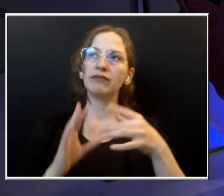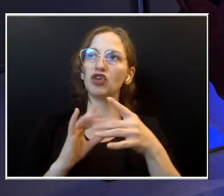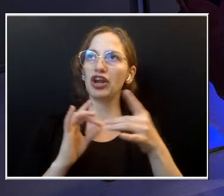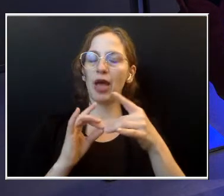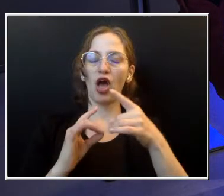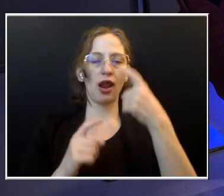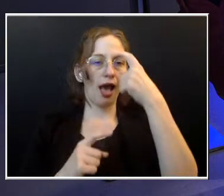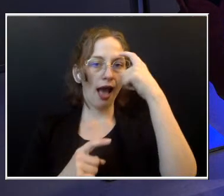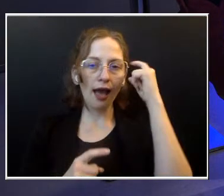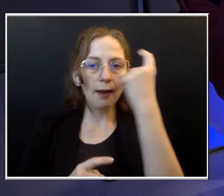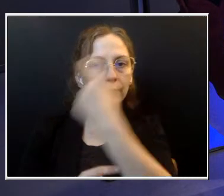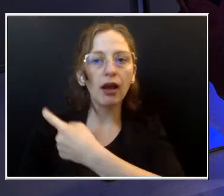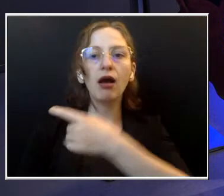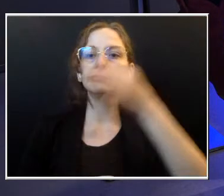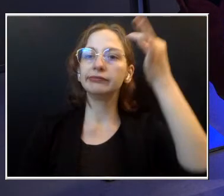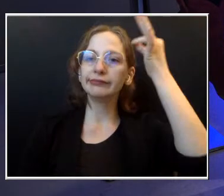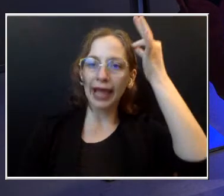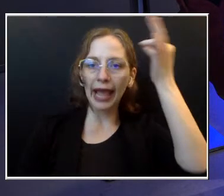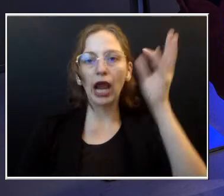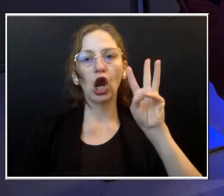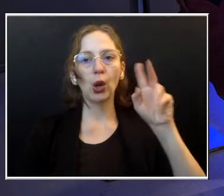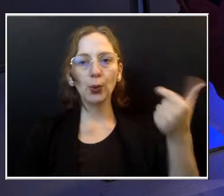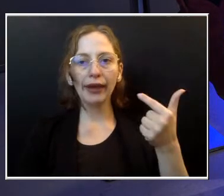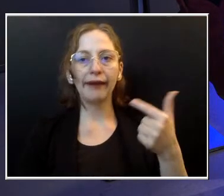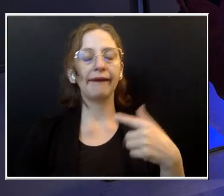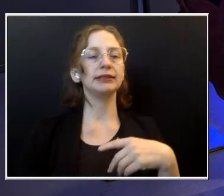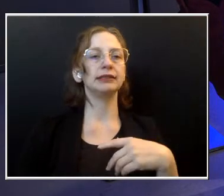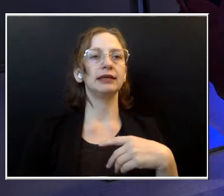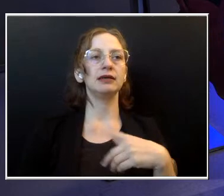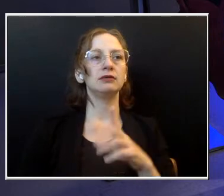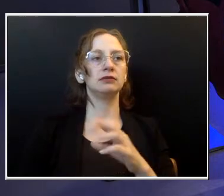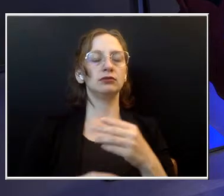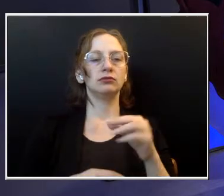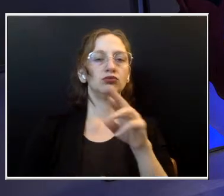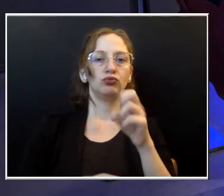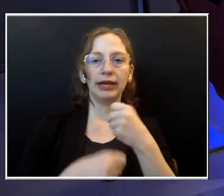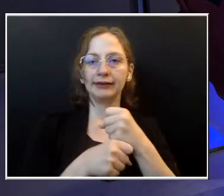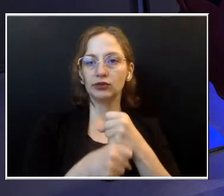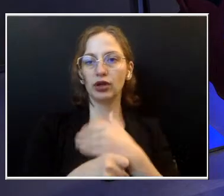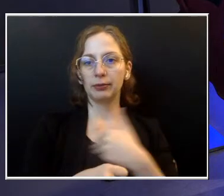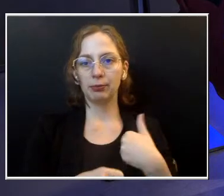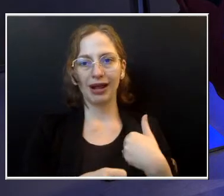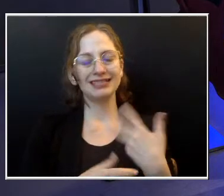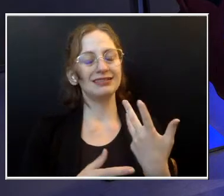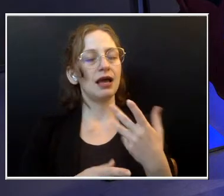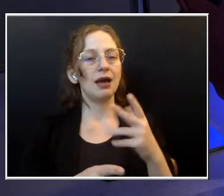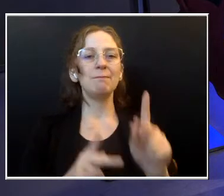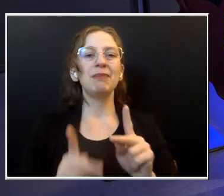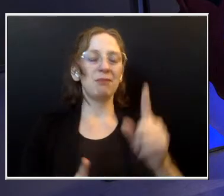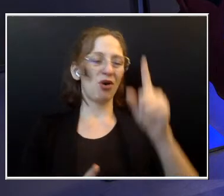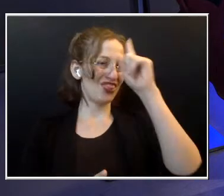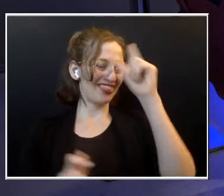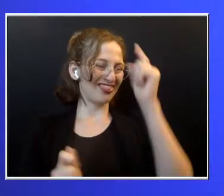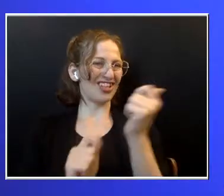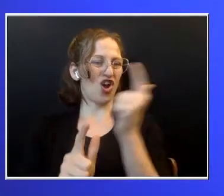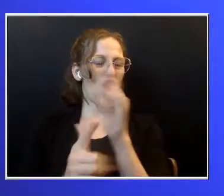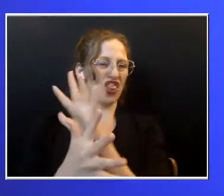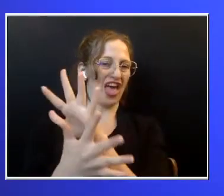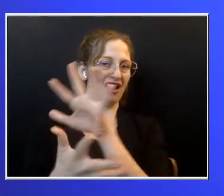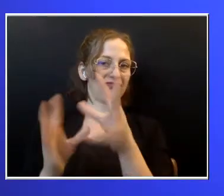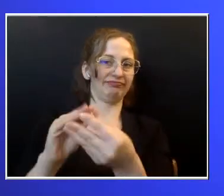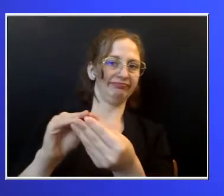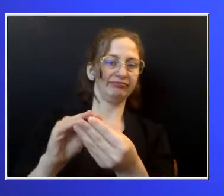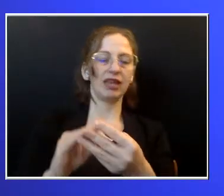and our breasts, looking the way they're supposed to look, and people thinking that's cosmetic? Well, we always